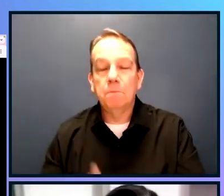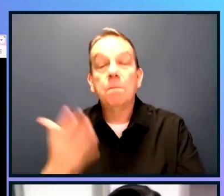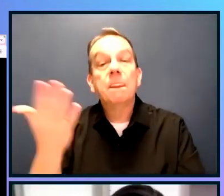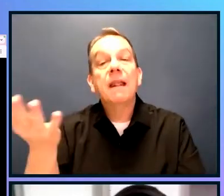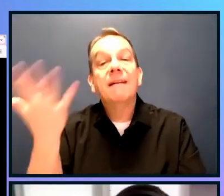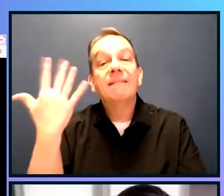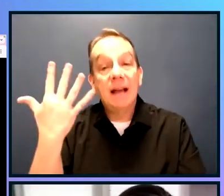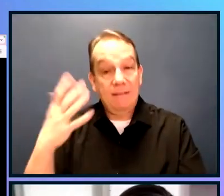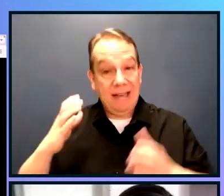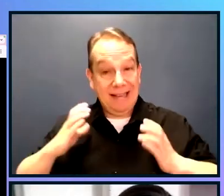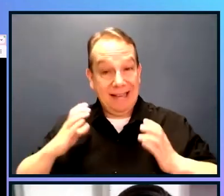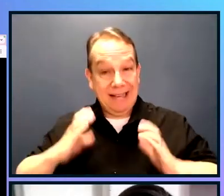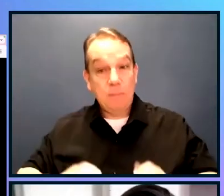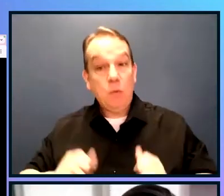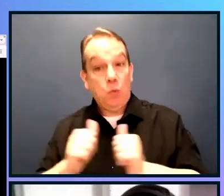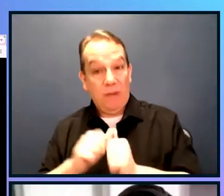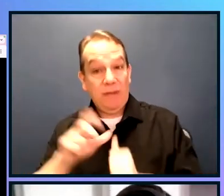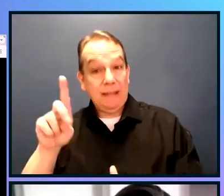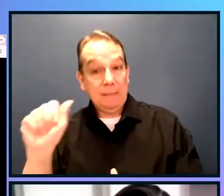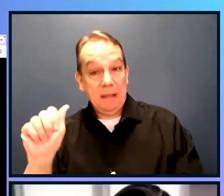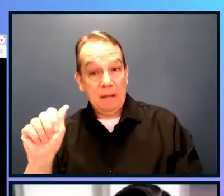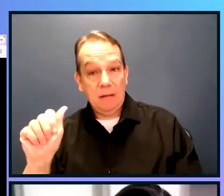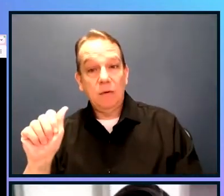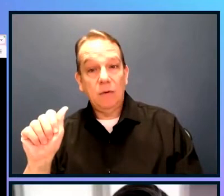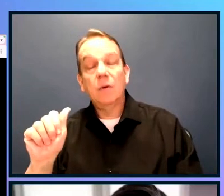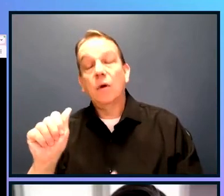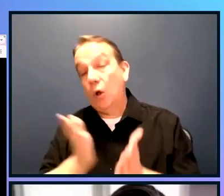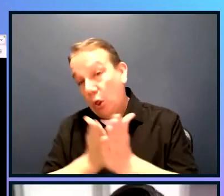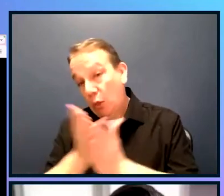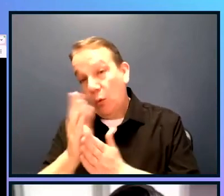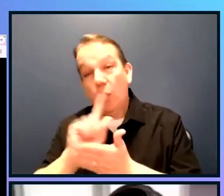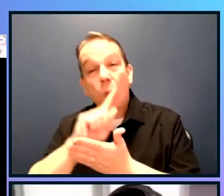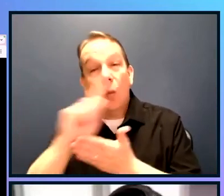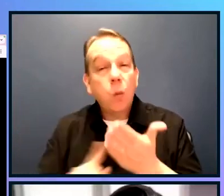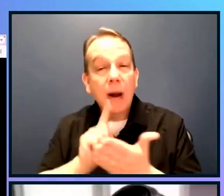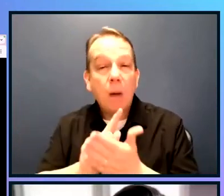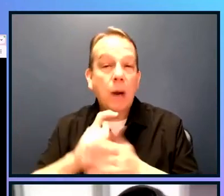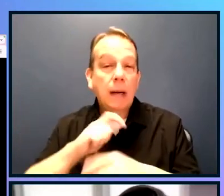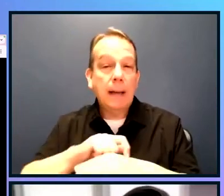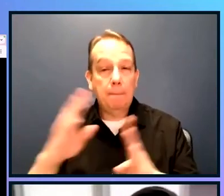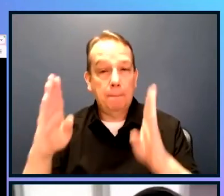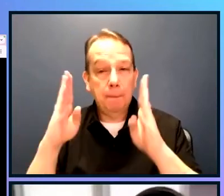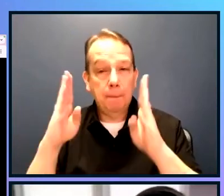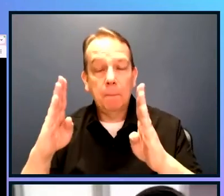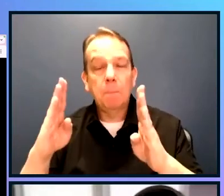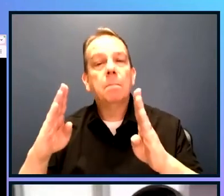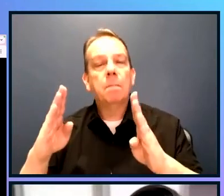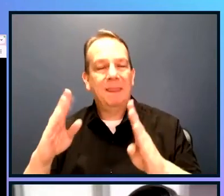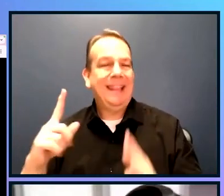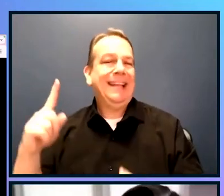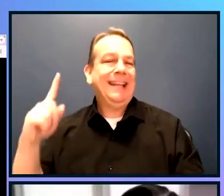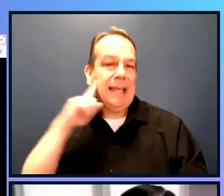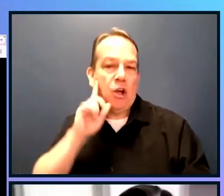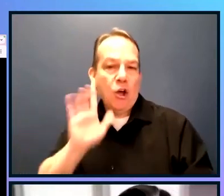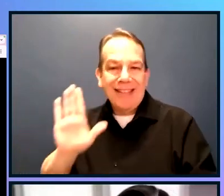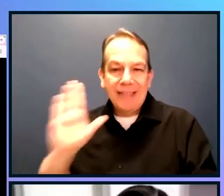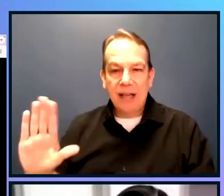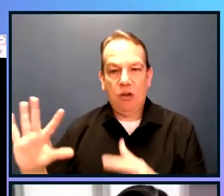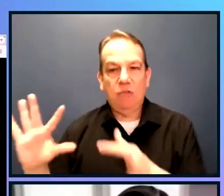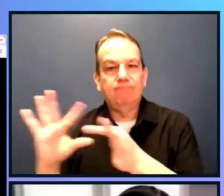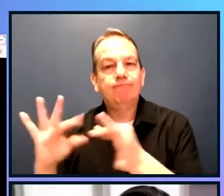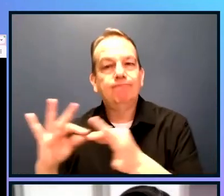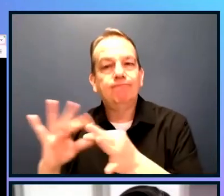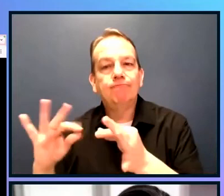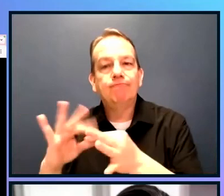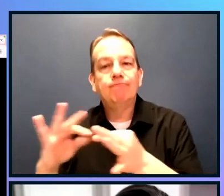with disabilities, and over the course of an hour, our team got to hear from them about their experience using